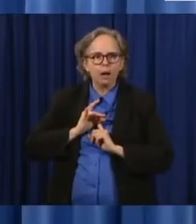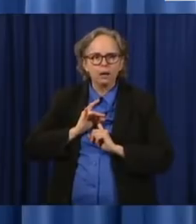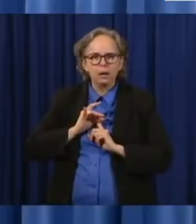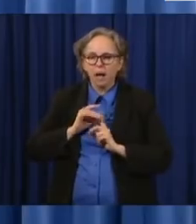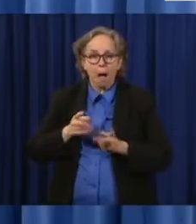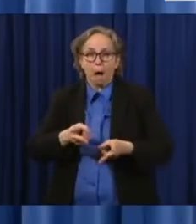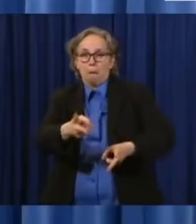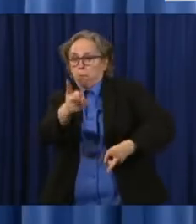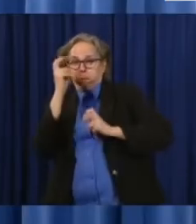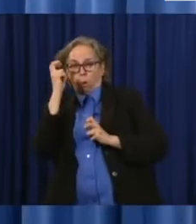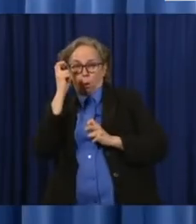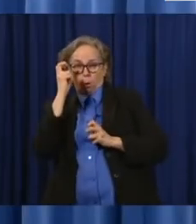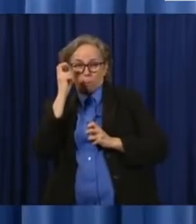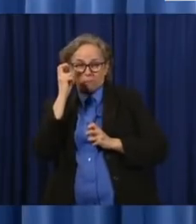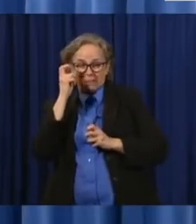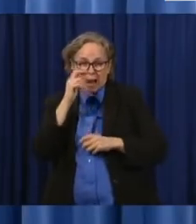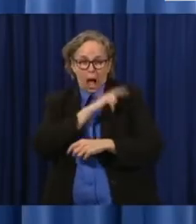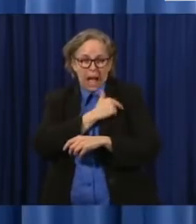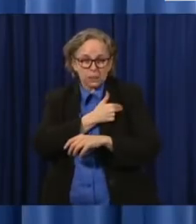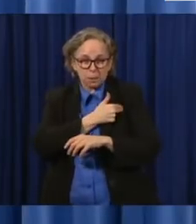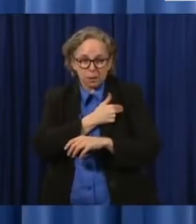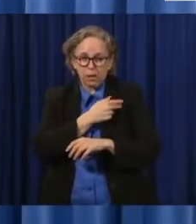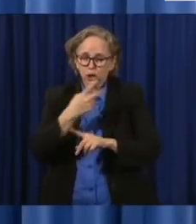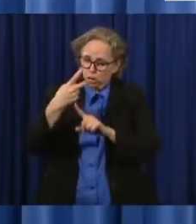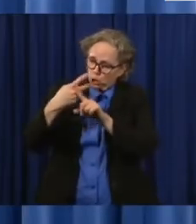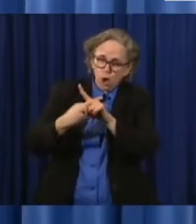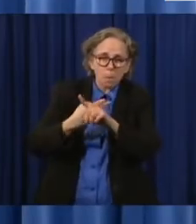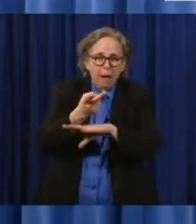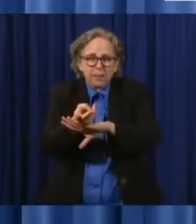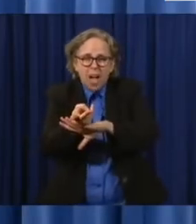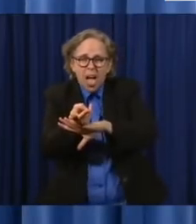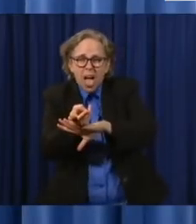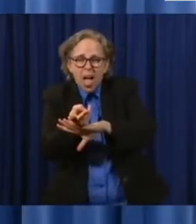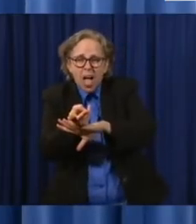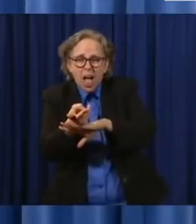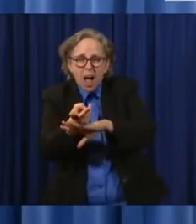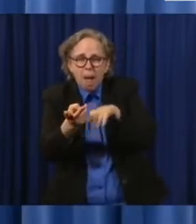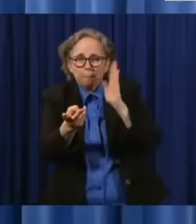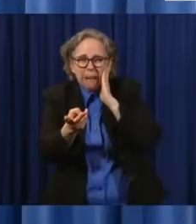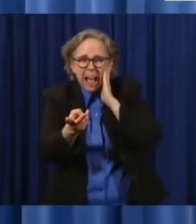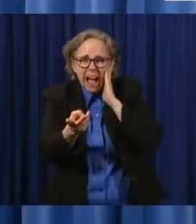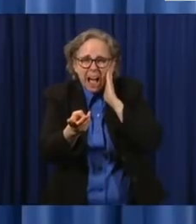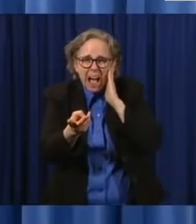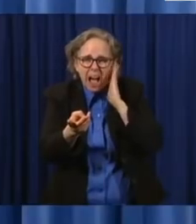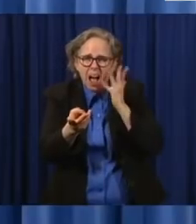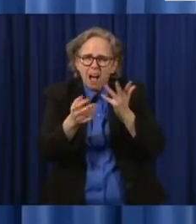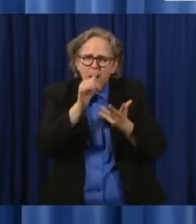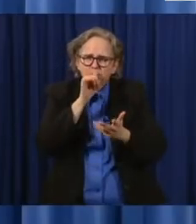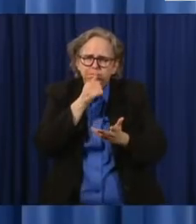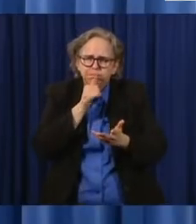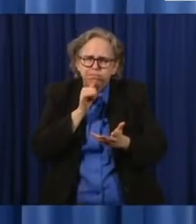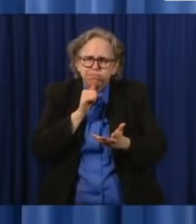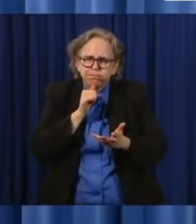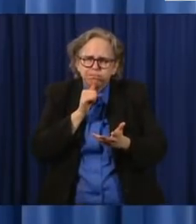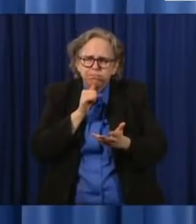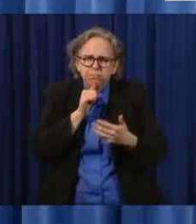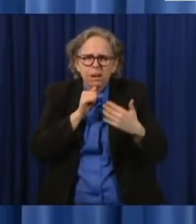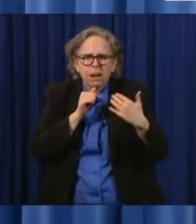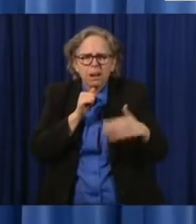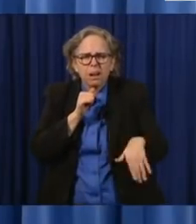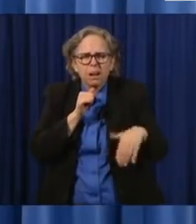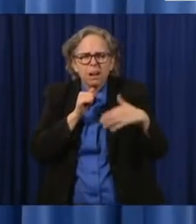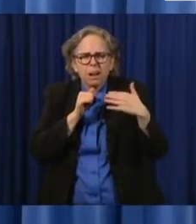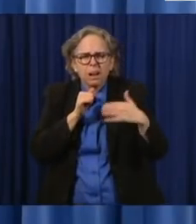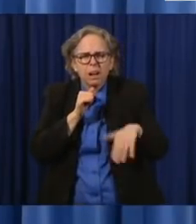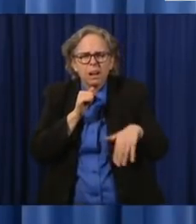hospital stay, 2 months hospital stay on her back yesterday. So, I would not minimize